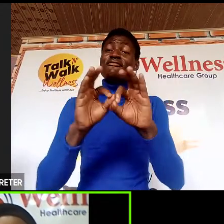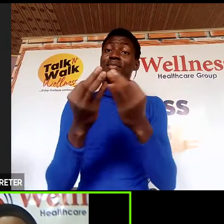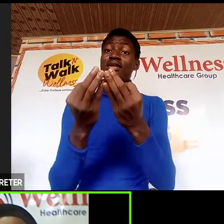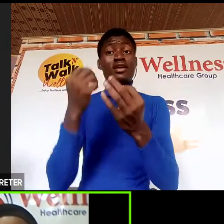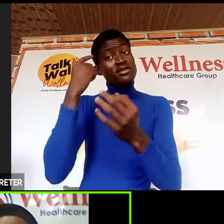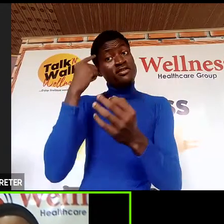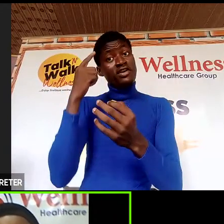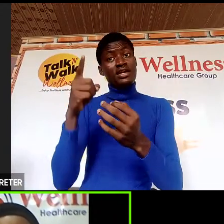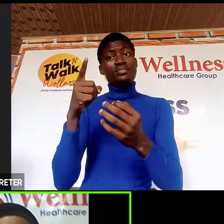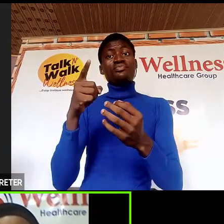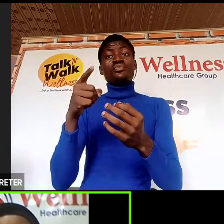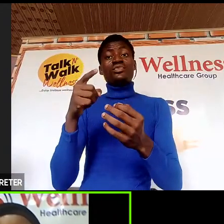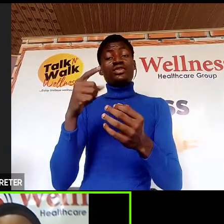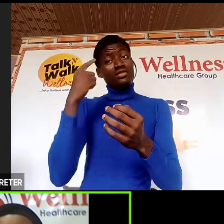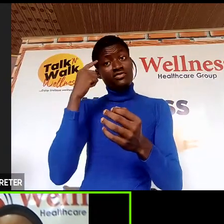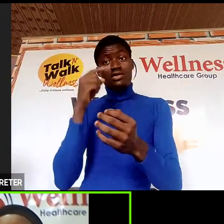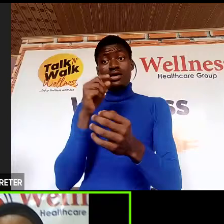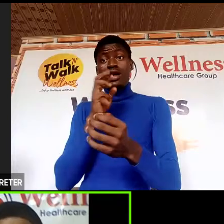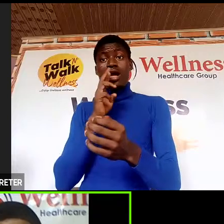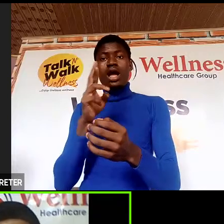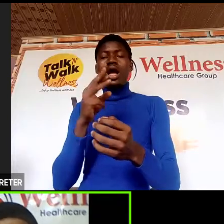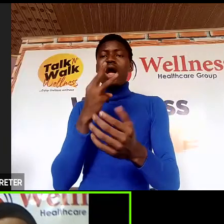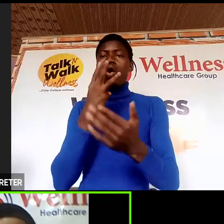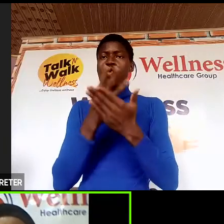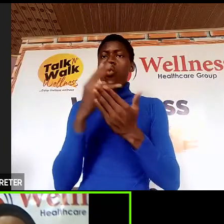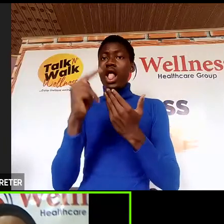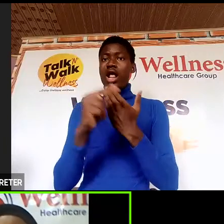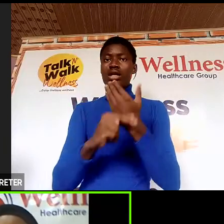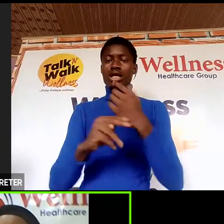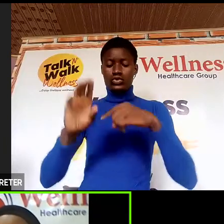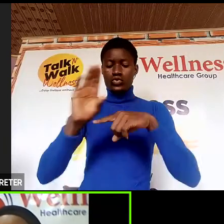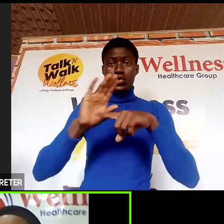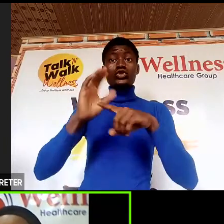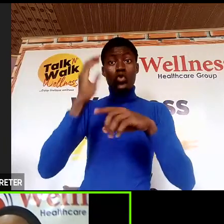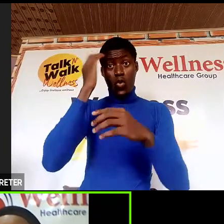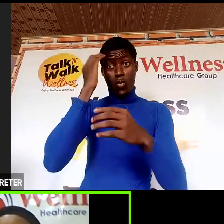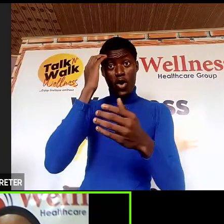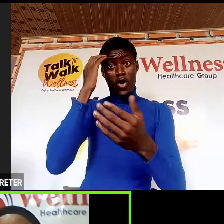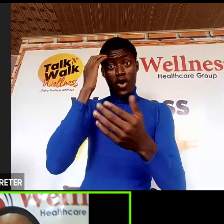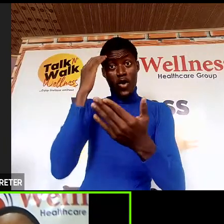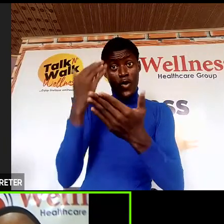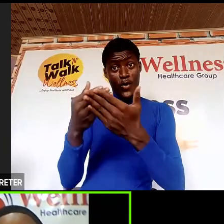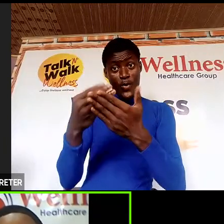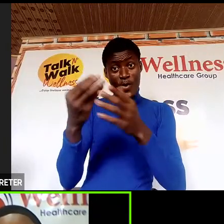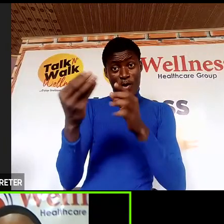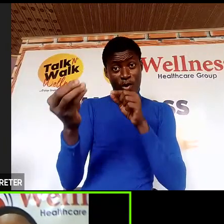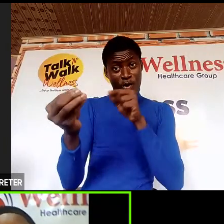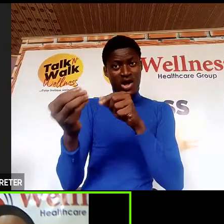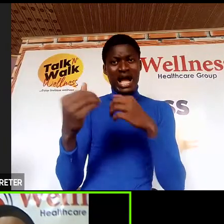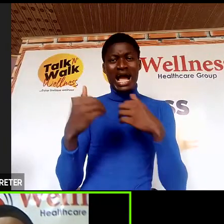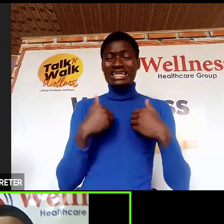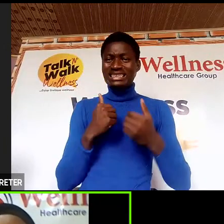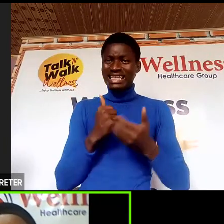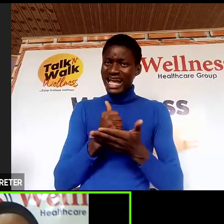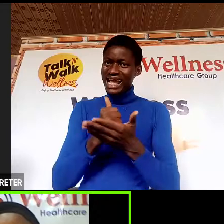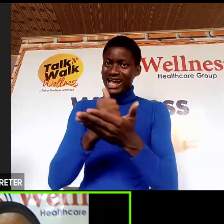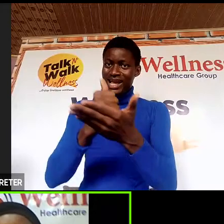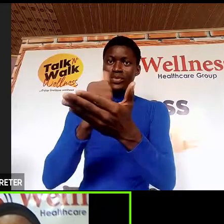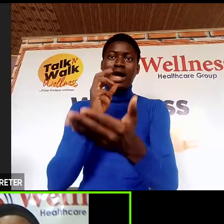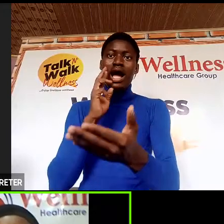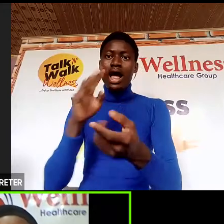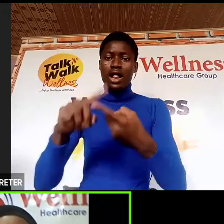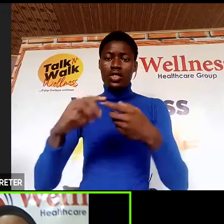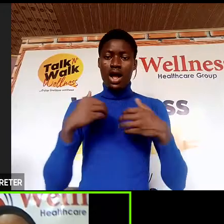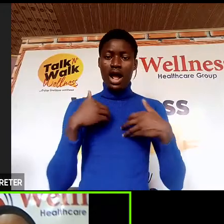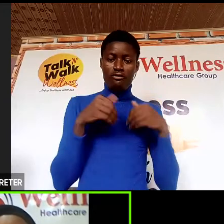and I know that money has helped me to having some comfort with money has helped